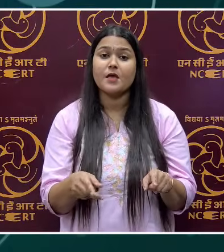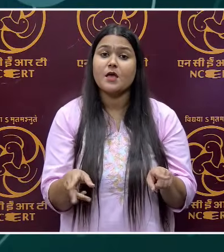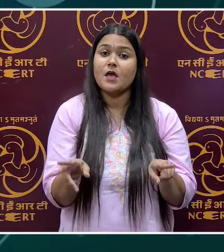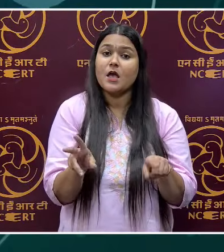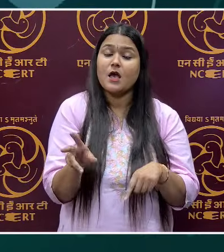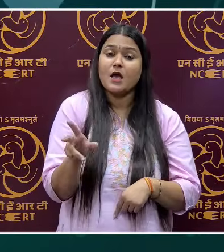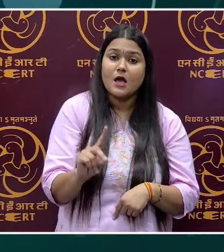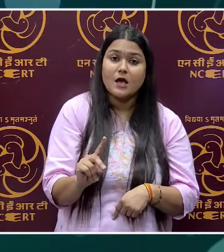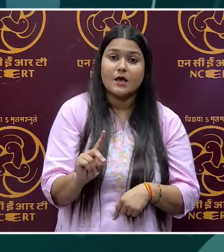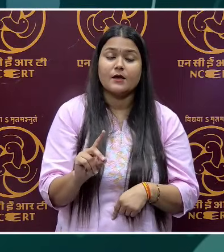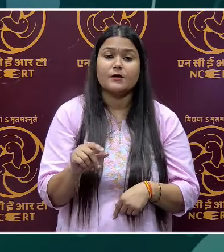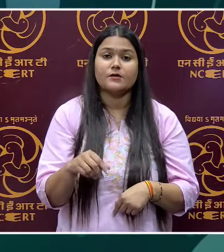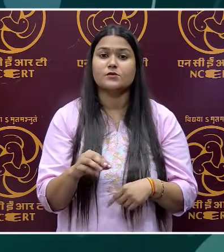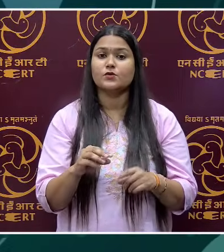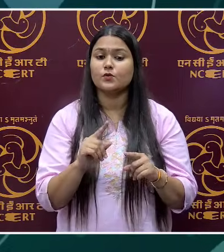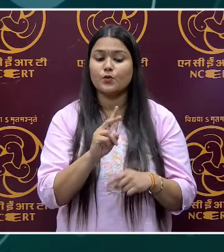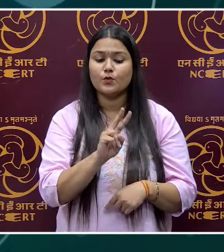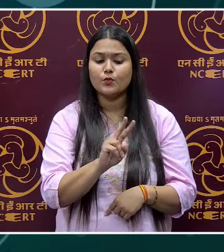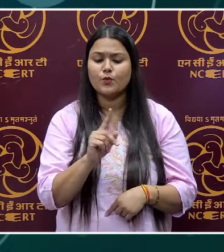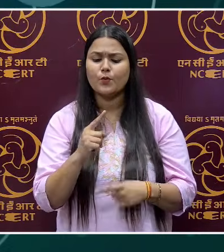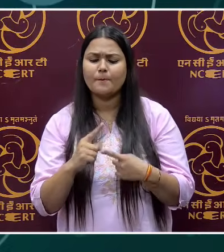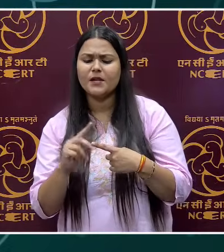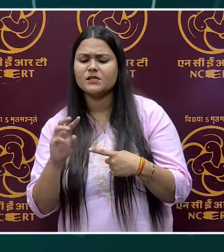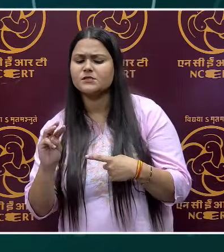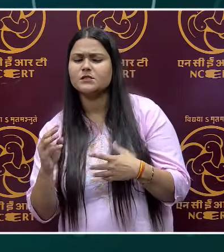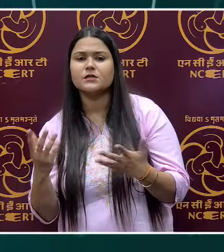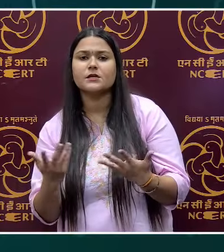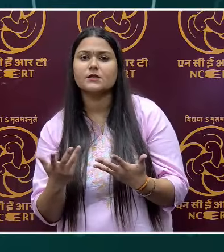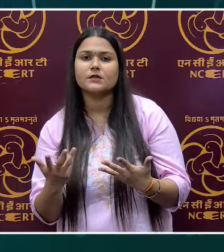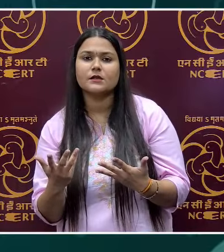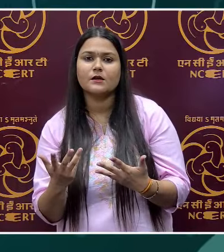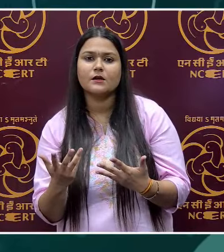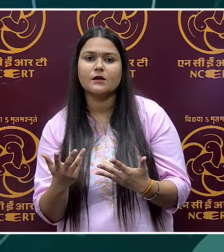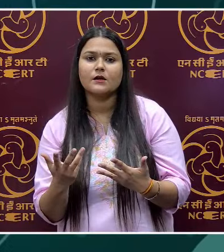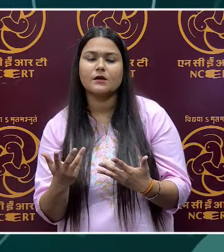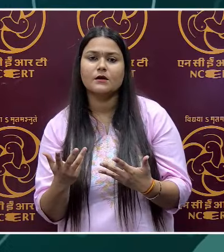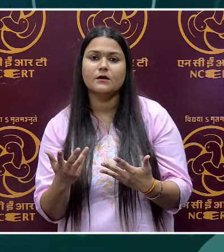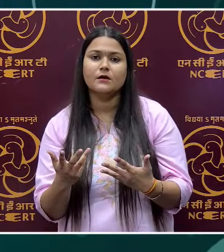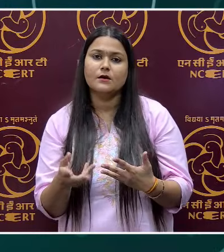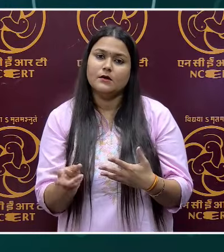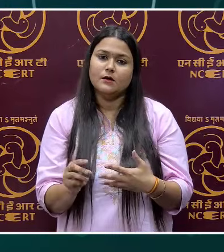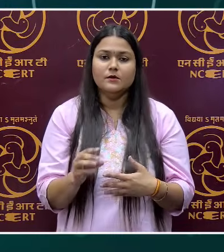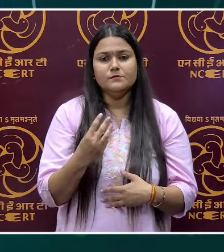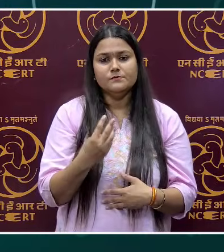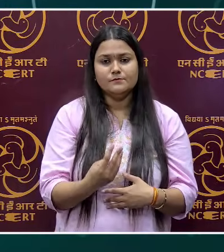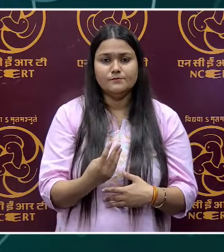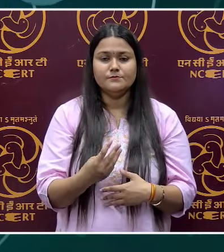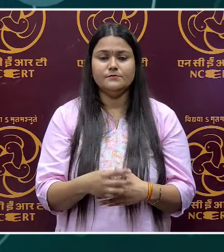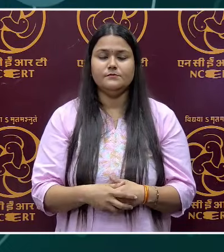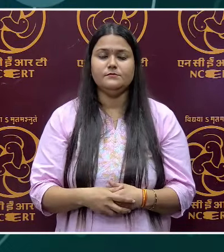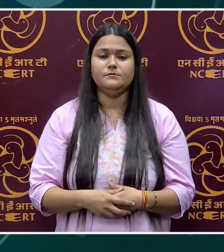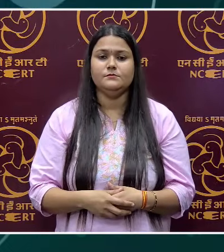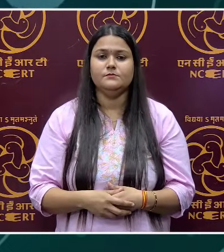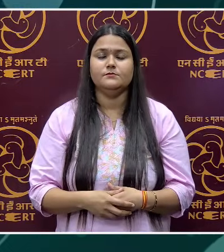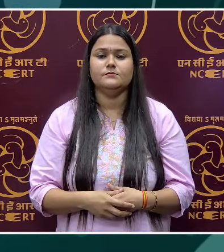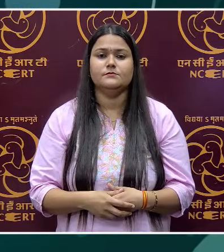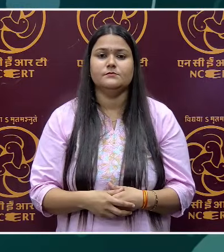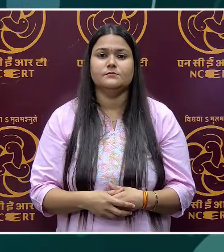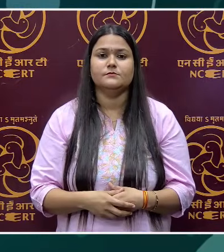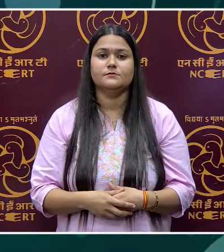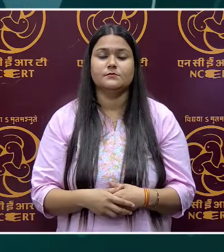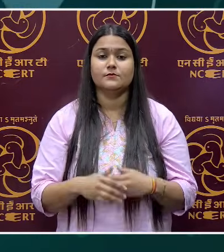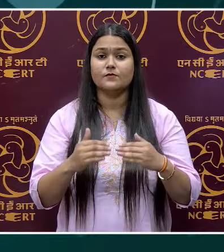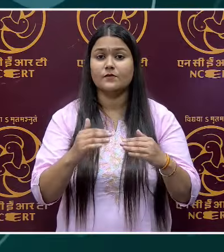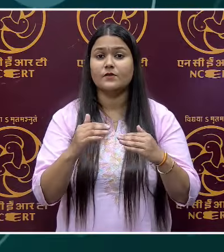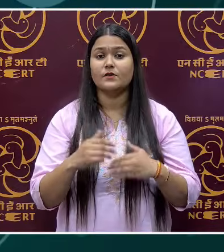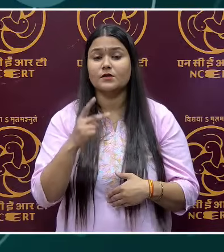the sum of these exponents should be again total in 3. 1 plus 2 is 3. And